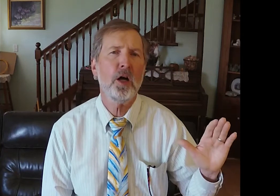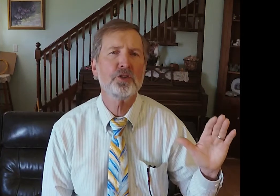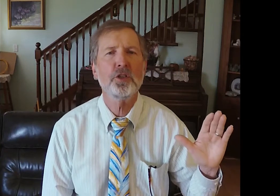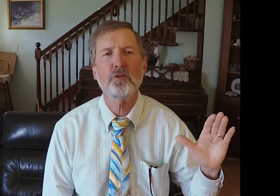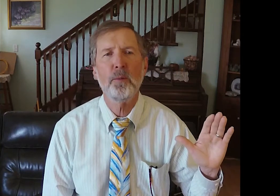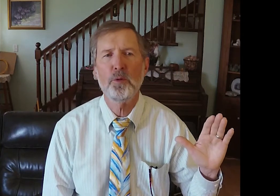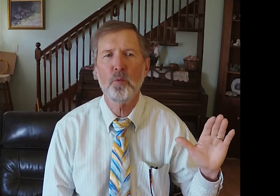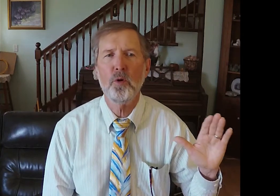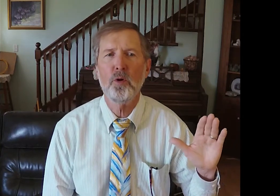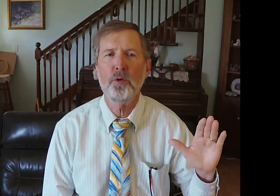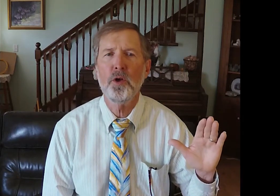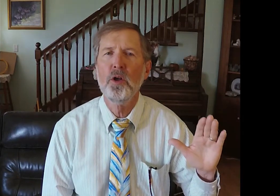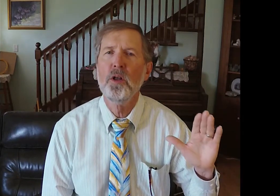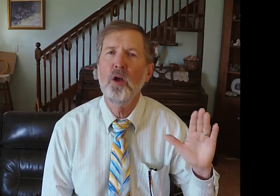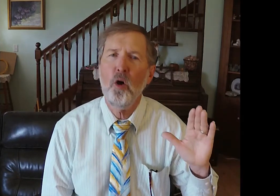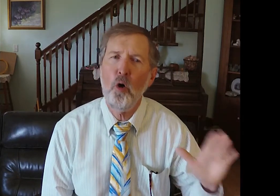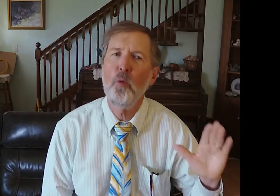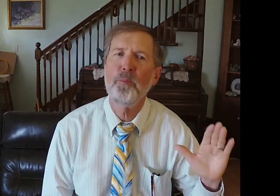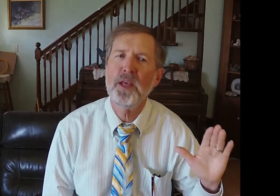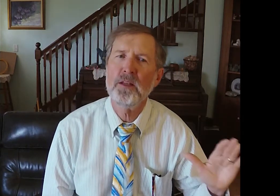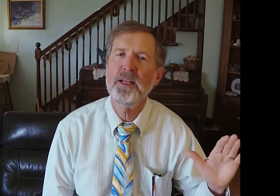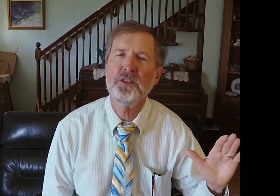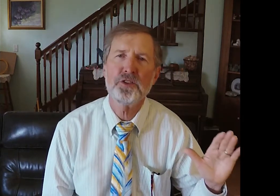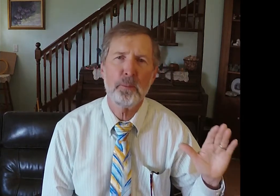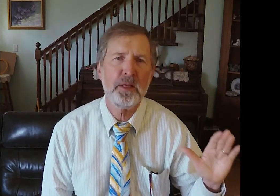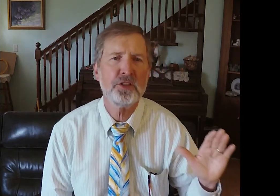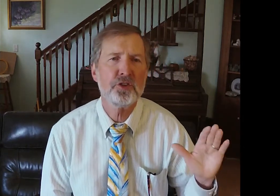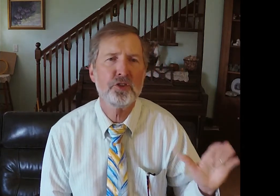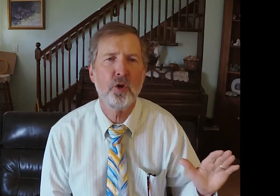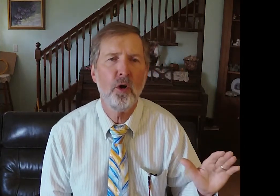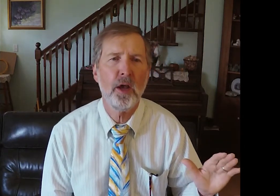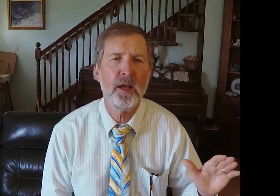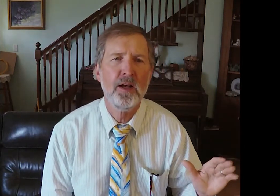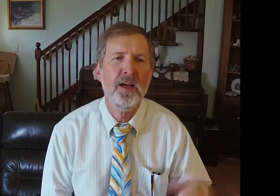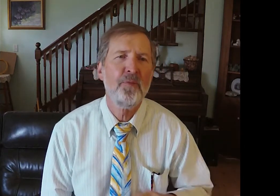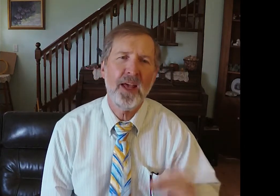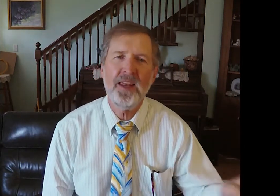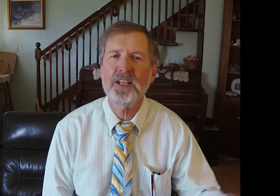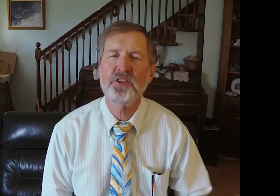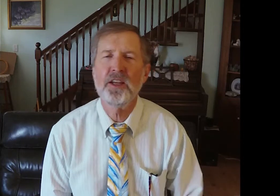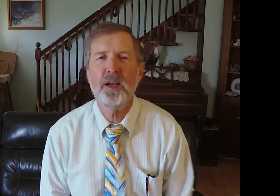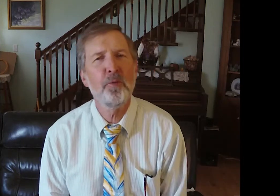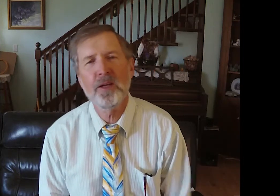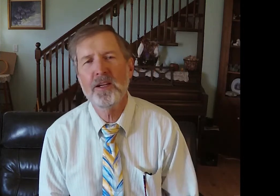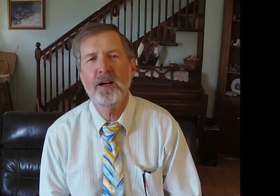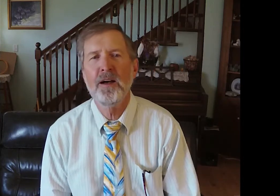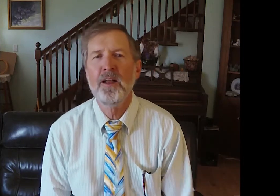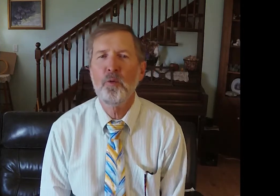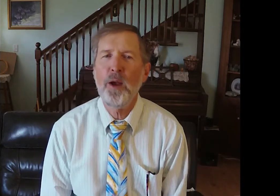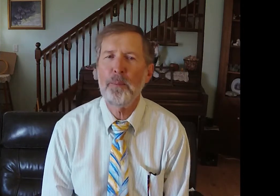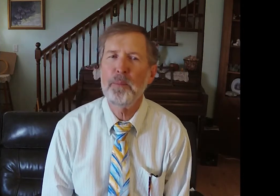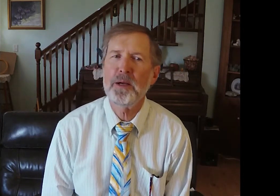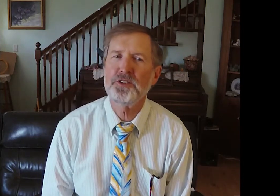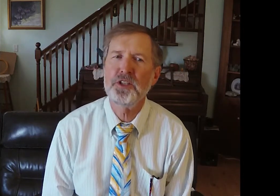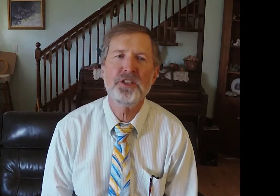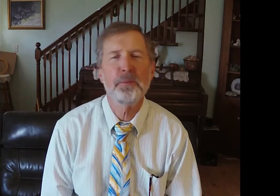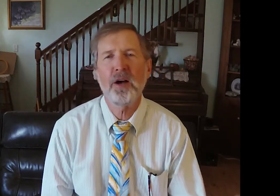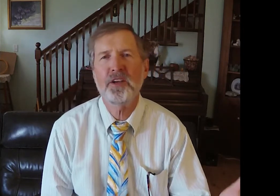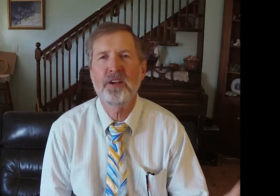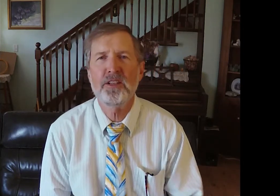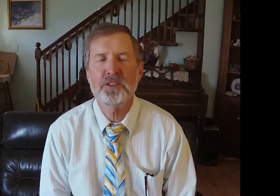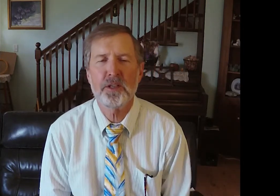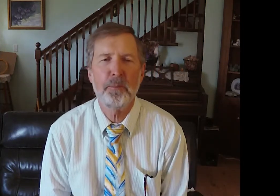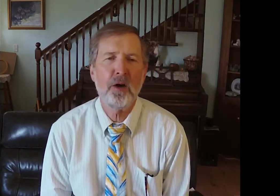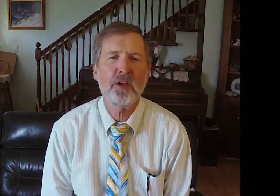in a lost and troubled world, hope that leads to peace and joy. And next Sunday, we're going to wrap up our series